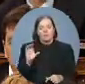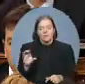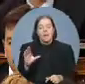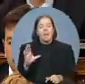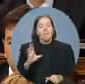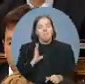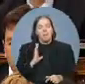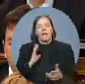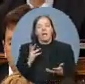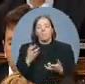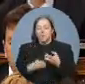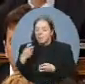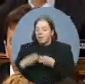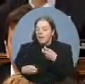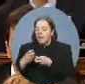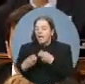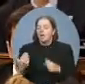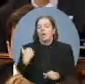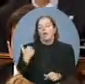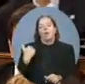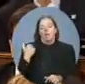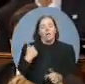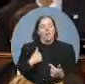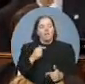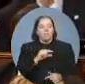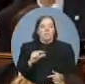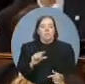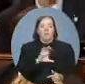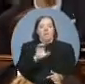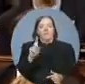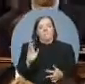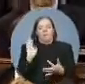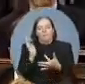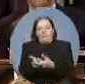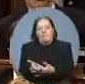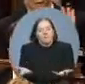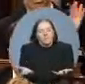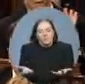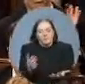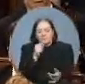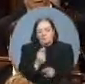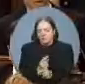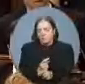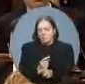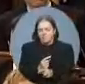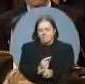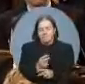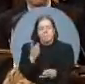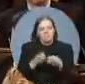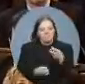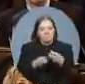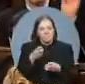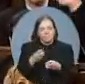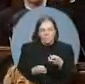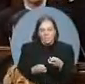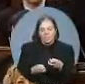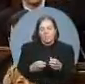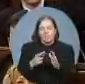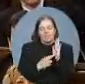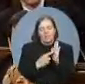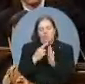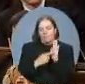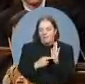to deal with these issues on behalf of Canadians. This is a gap in our system of regulation that the crisis that we're going through